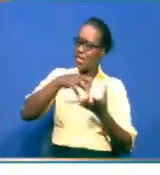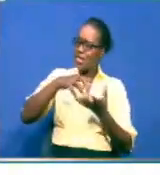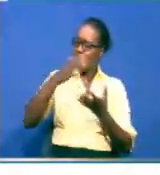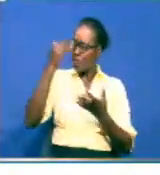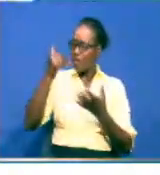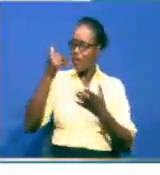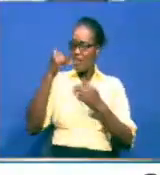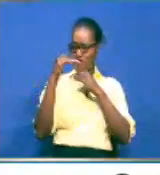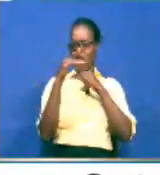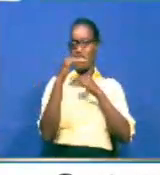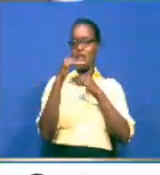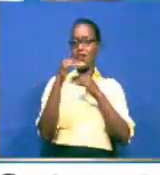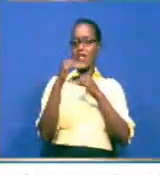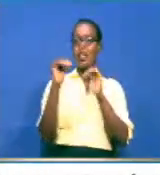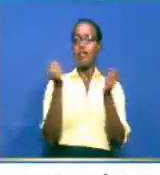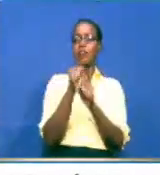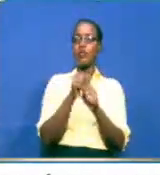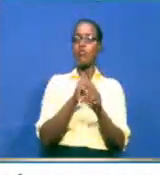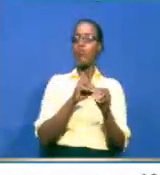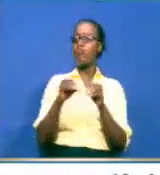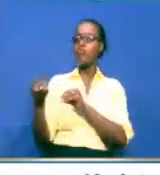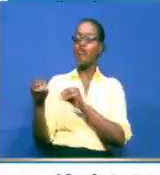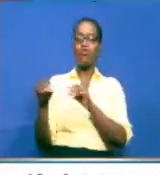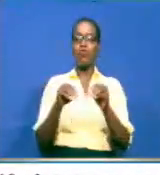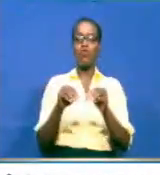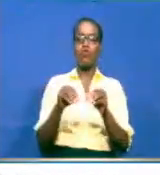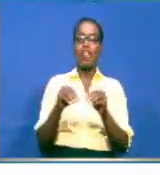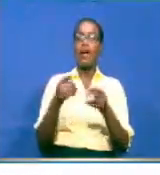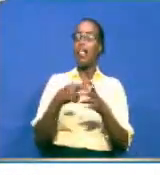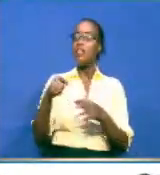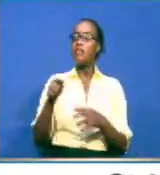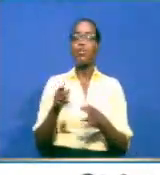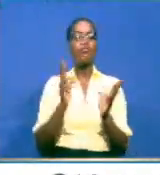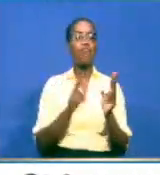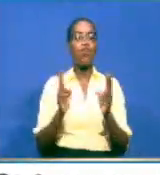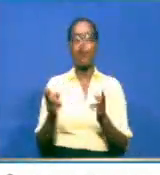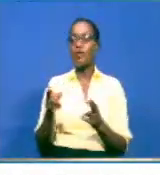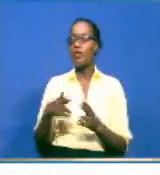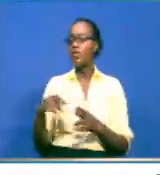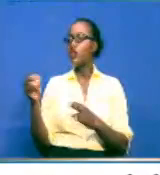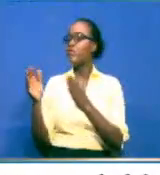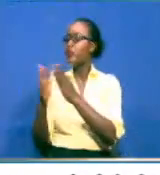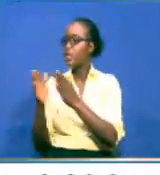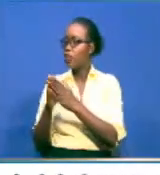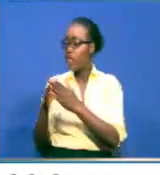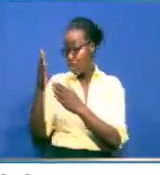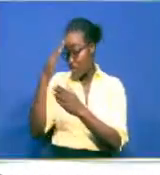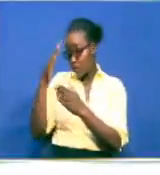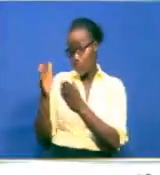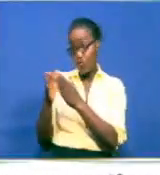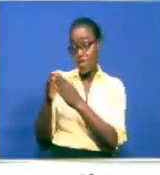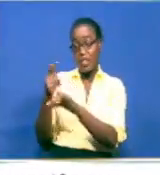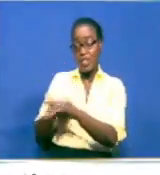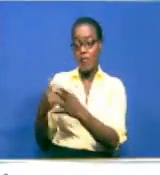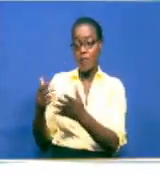yeah? They can all run here and there, and most of them are used to routine. As in, if it's going to the toilet, there's a routine, they're going to the toilet. Mm-hmm. If it's